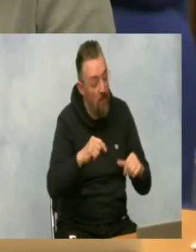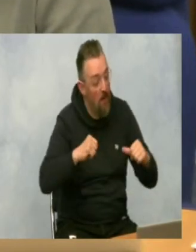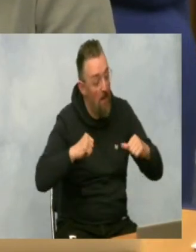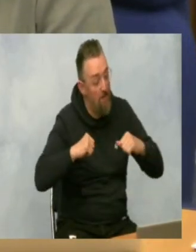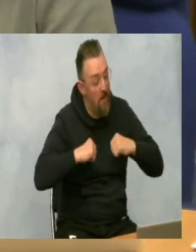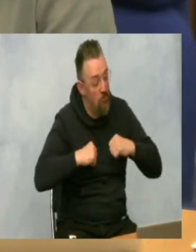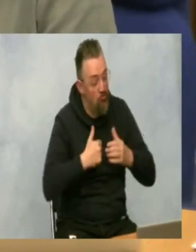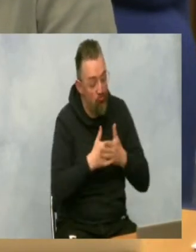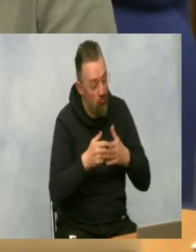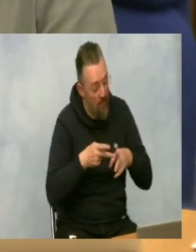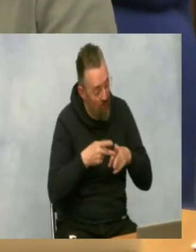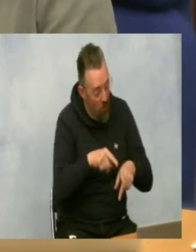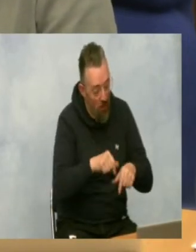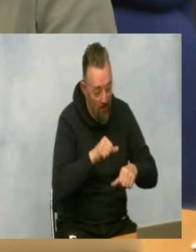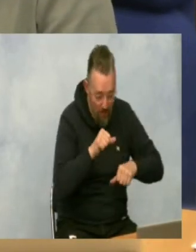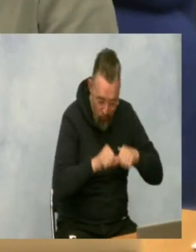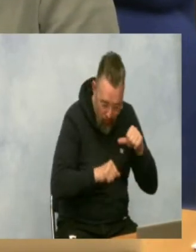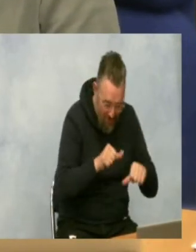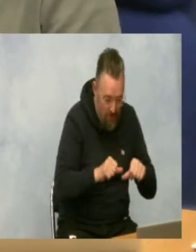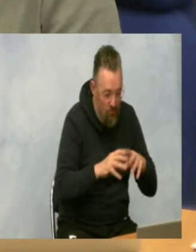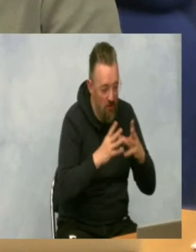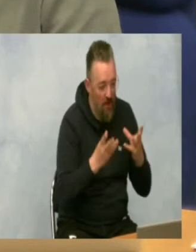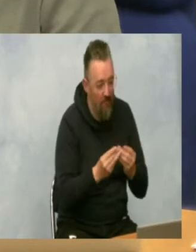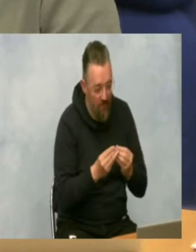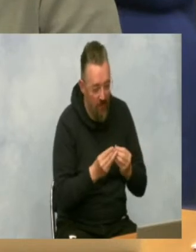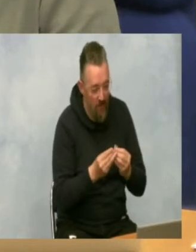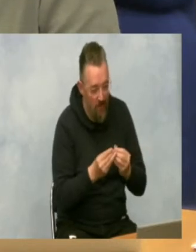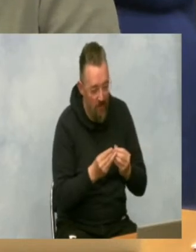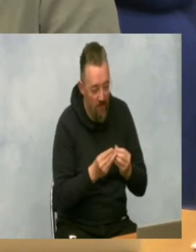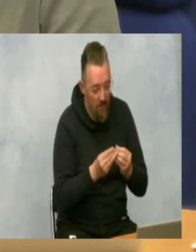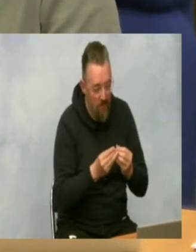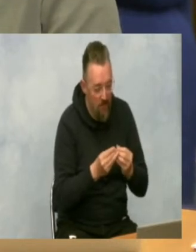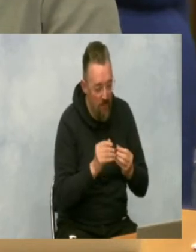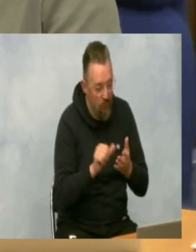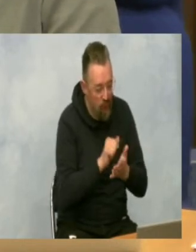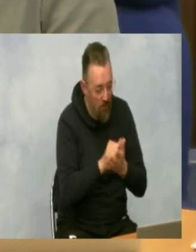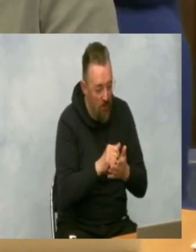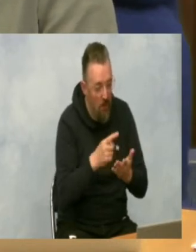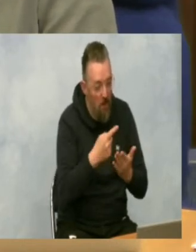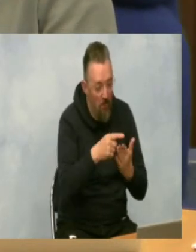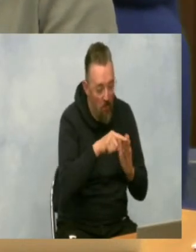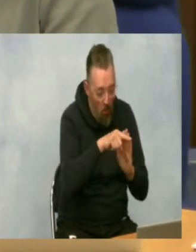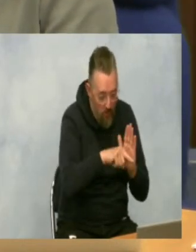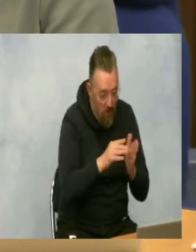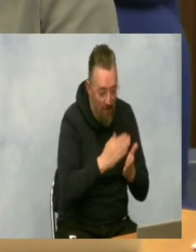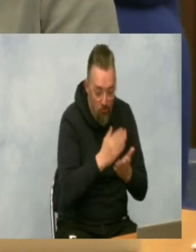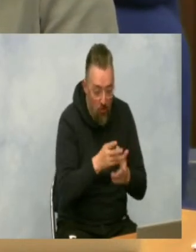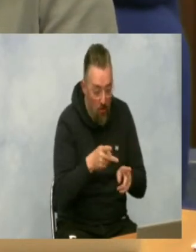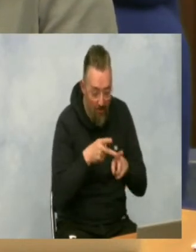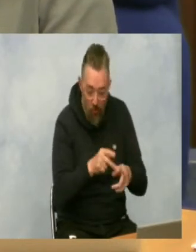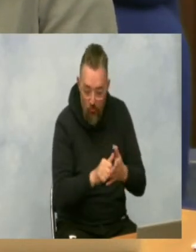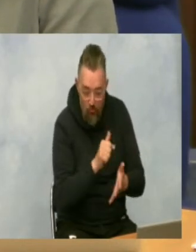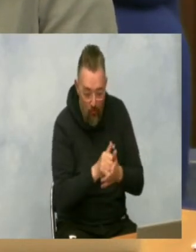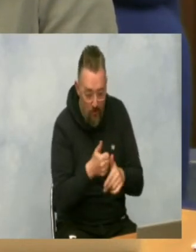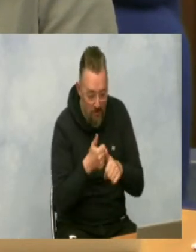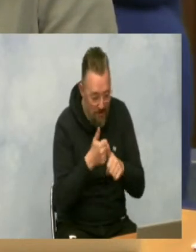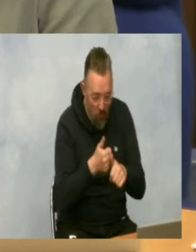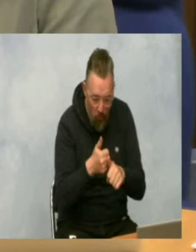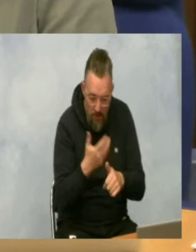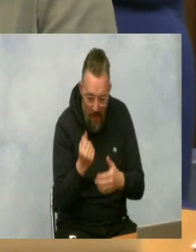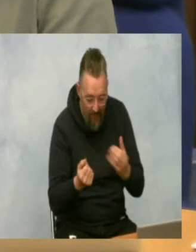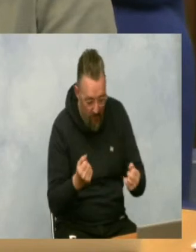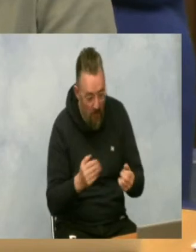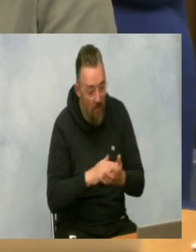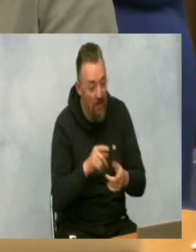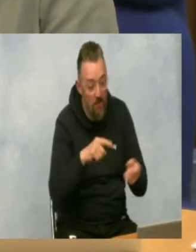follow the procedures outlined within our maximising attendance policy, and that's making sure that we're following the correct supports and actions to allow